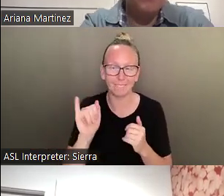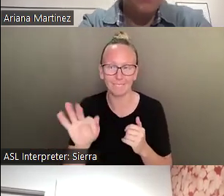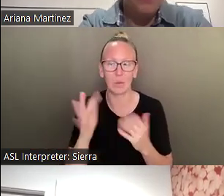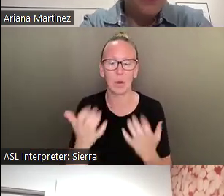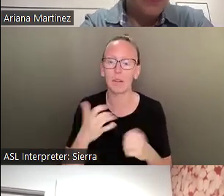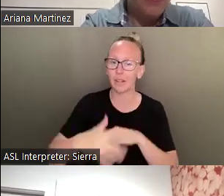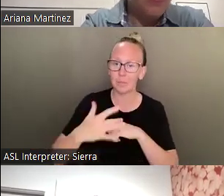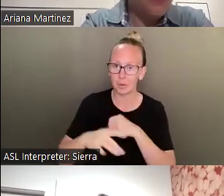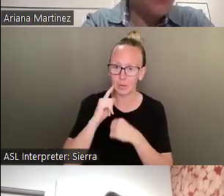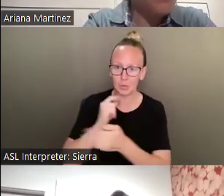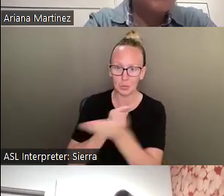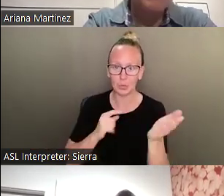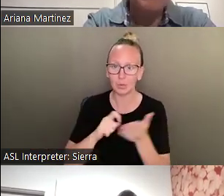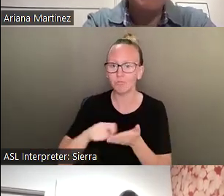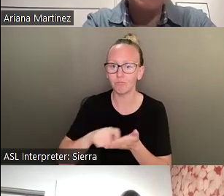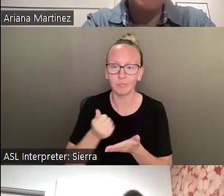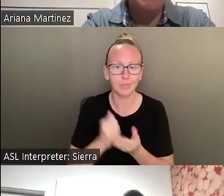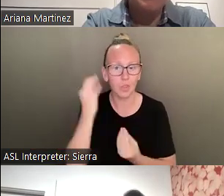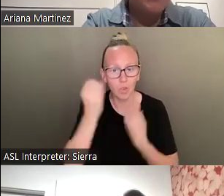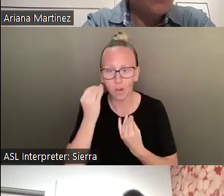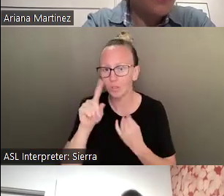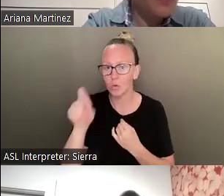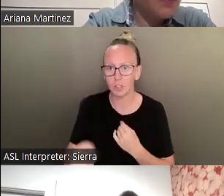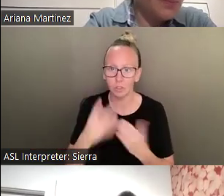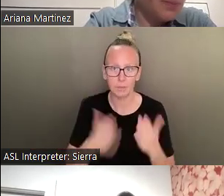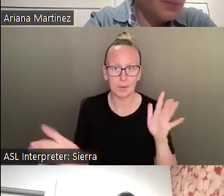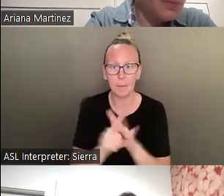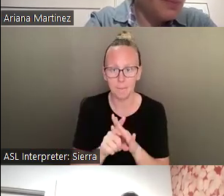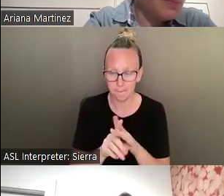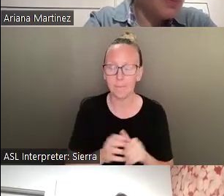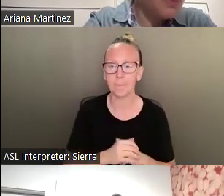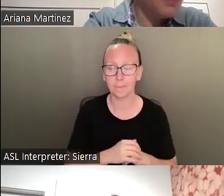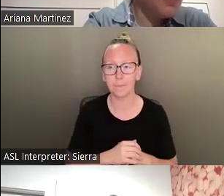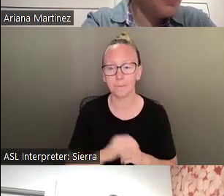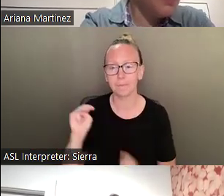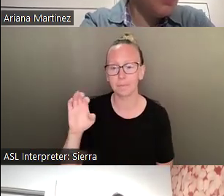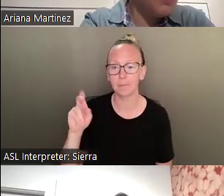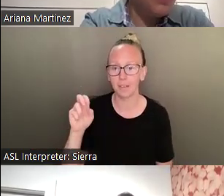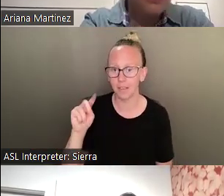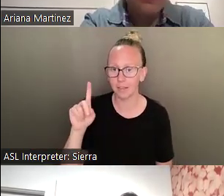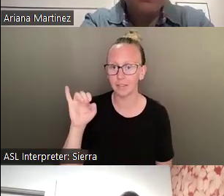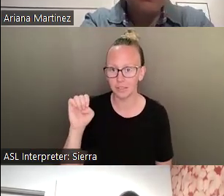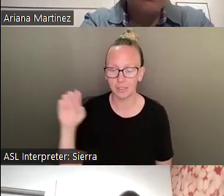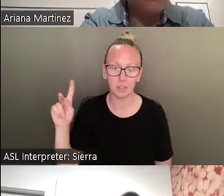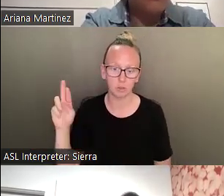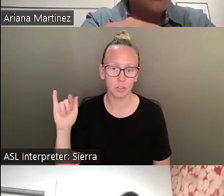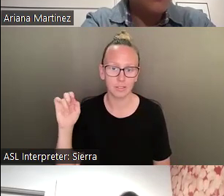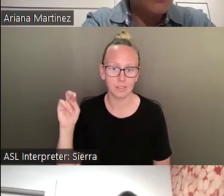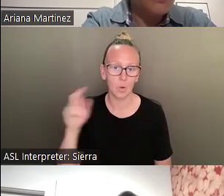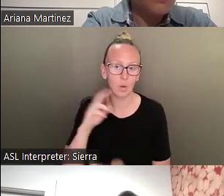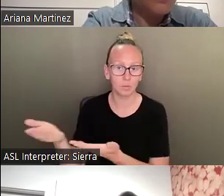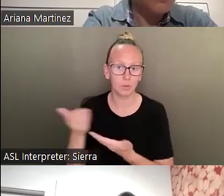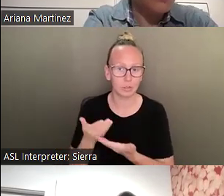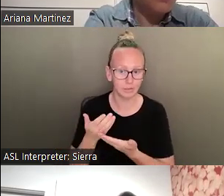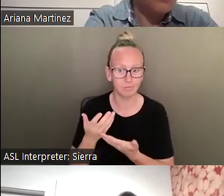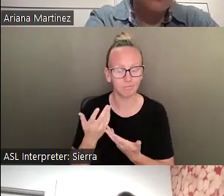available for you to write down any thoughts or any questions that might come up. And then Mackenzie and Kristen will bring them to us so we